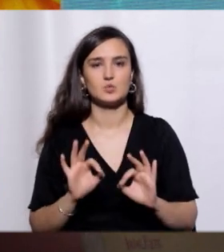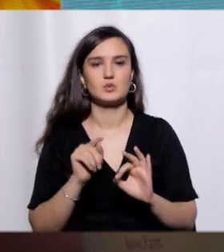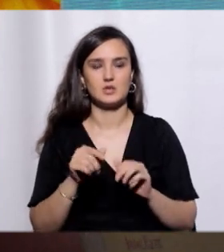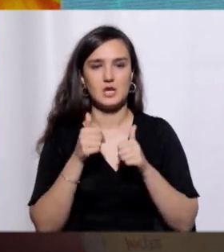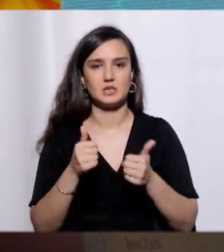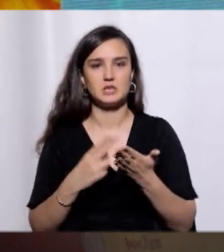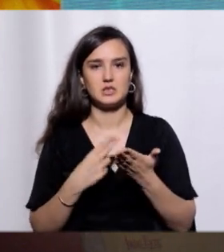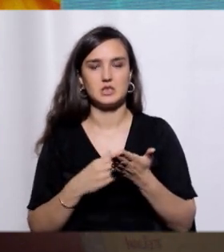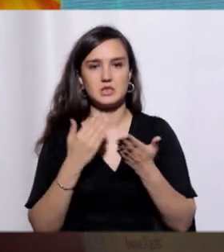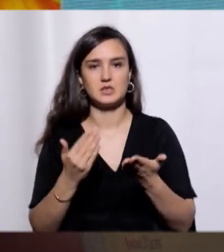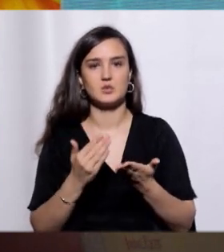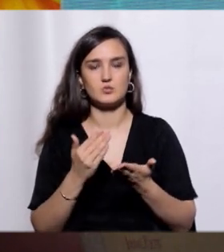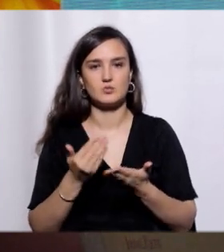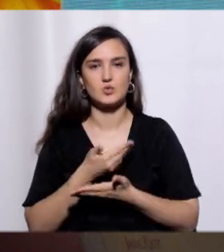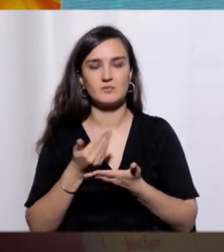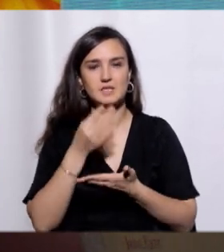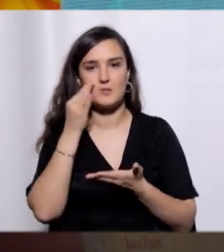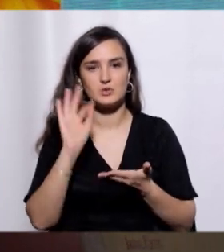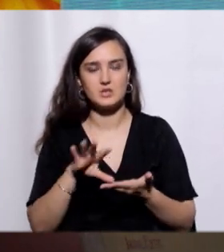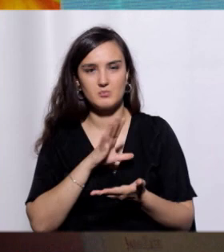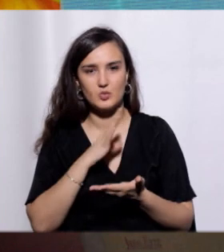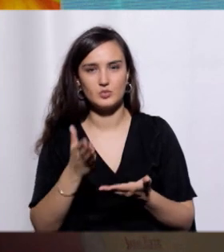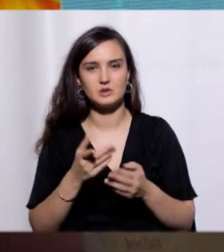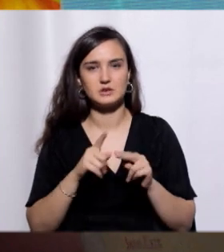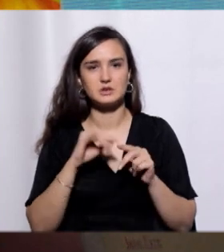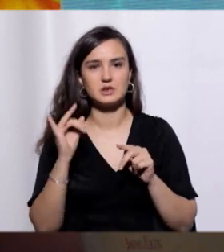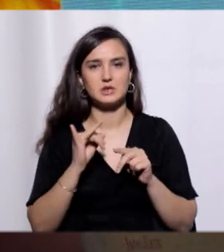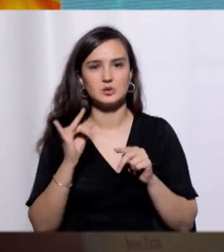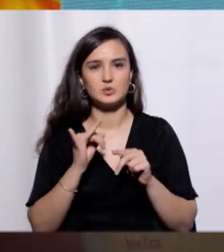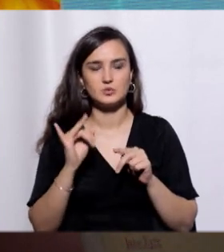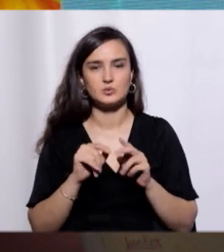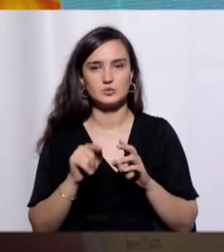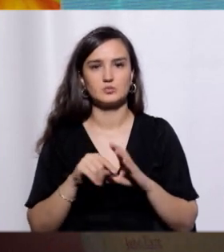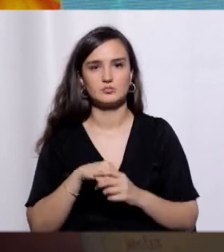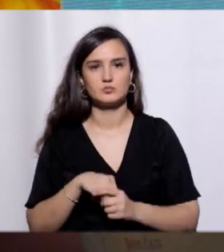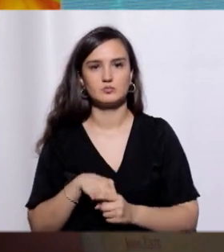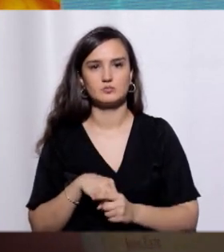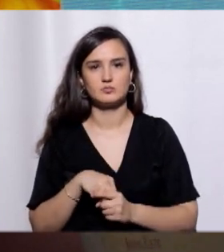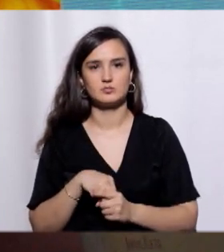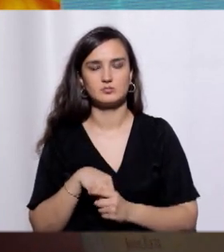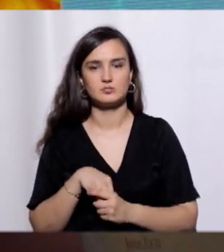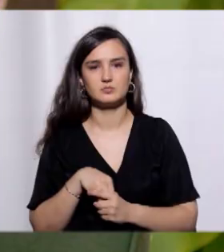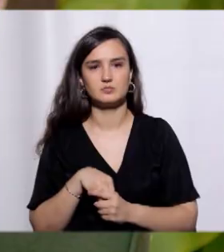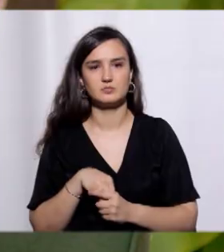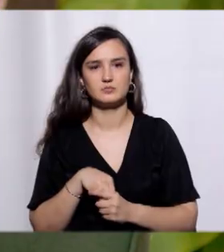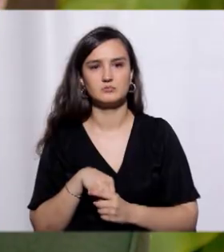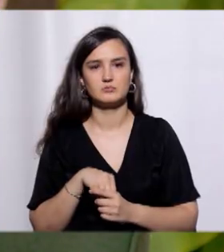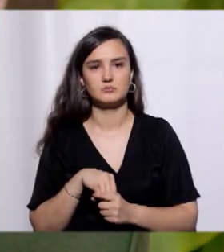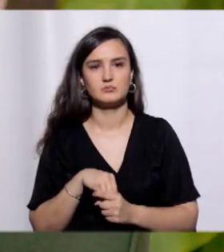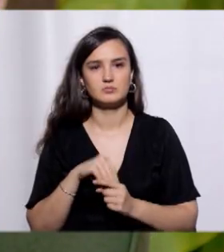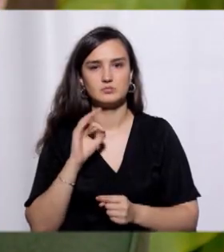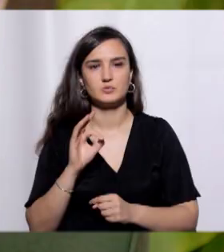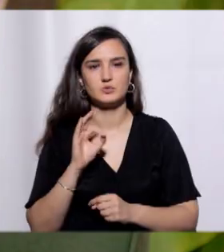book, to open up life experiences in an interesting and illuminating way. That's